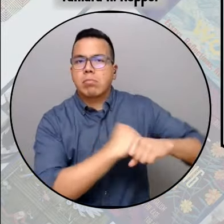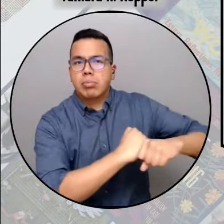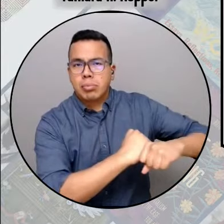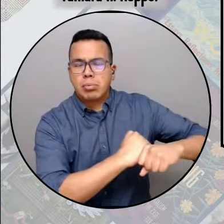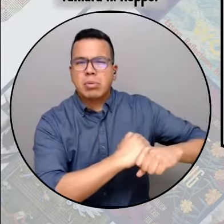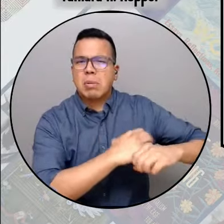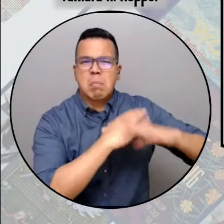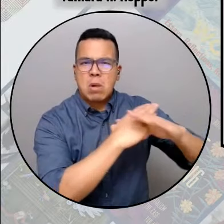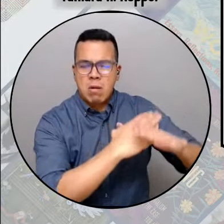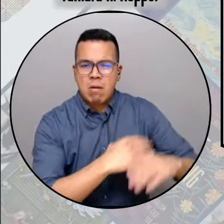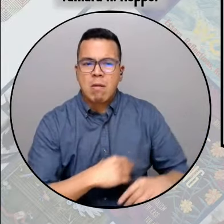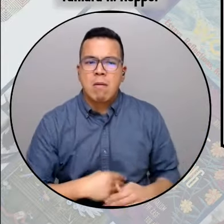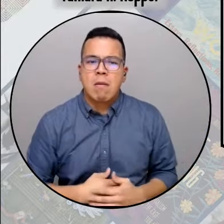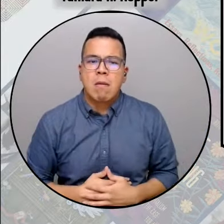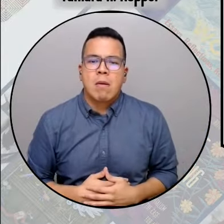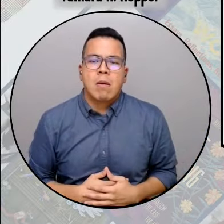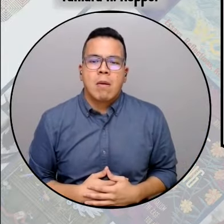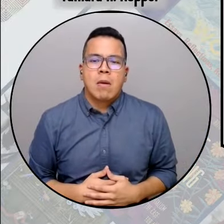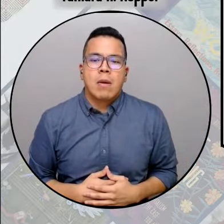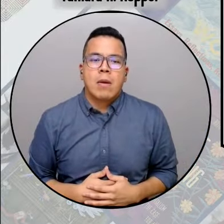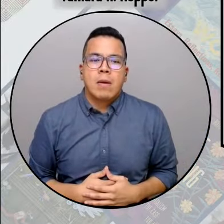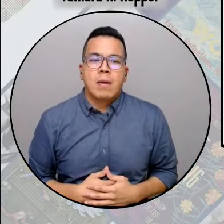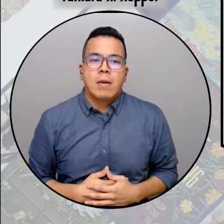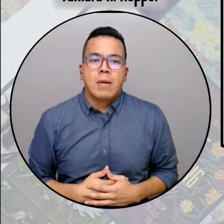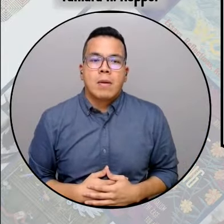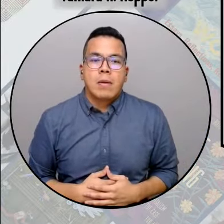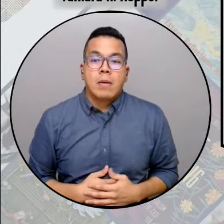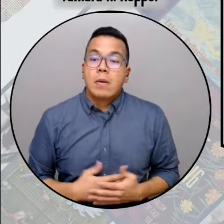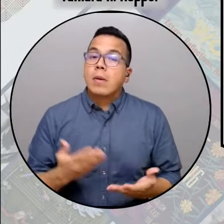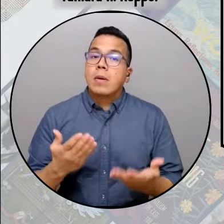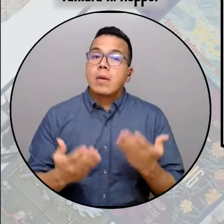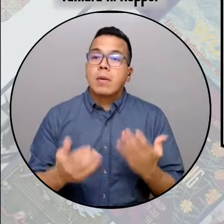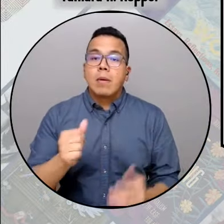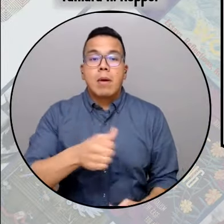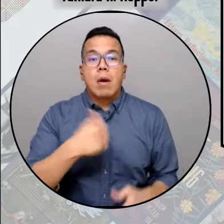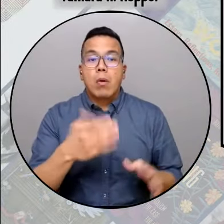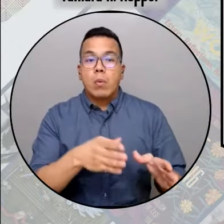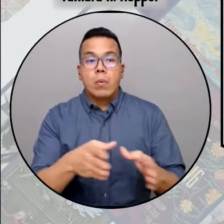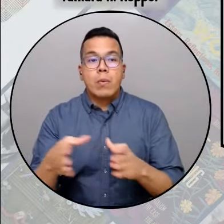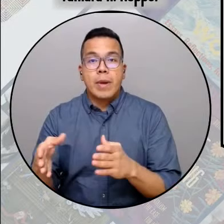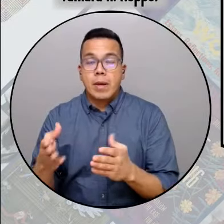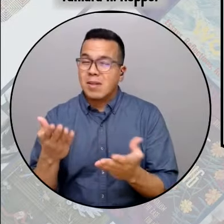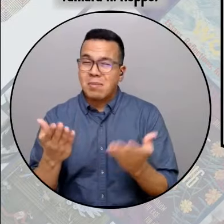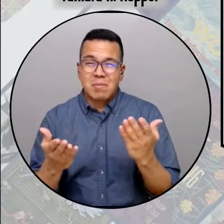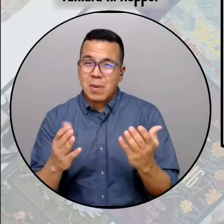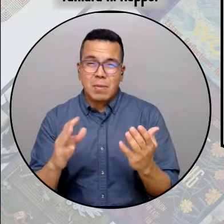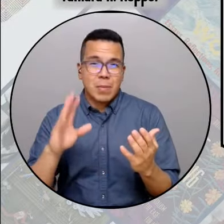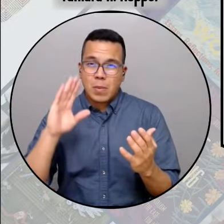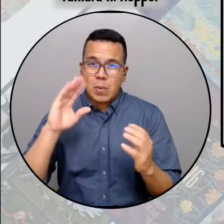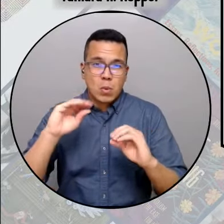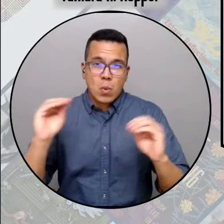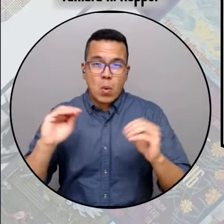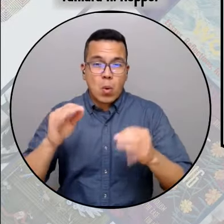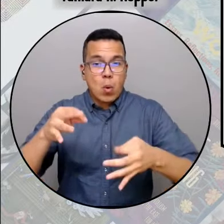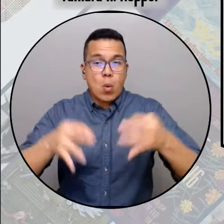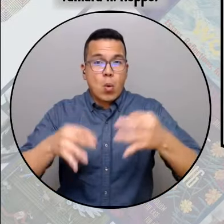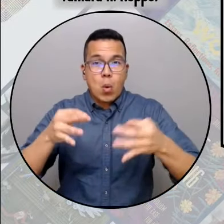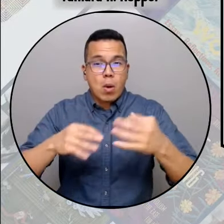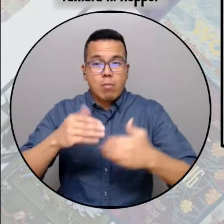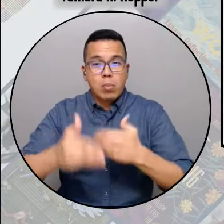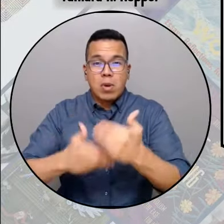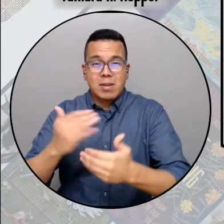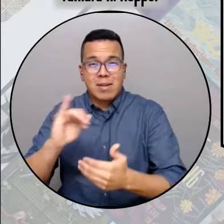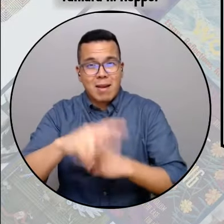ways that, you know, they might not have kind of prosecuted people for this, but there are ways that they try to kind